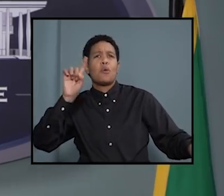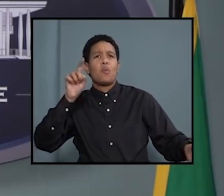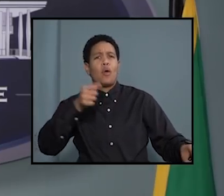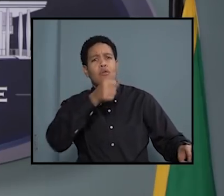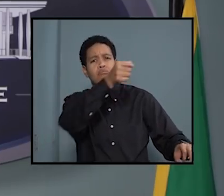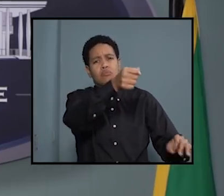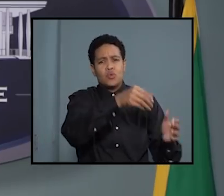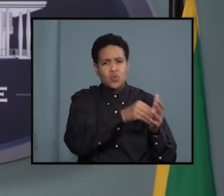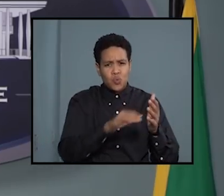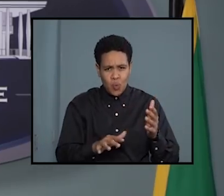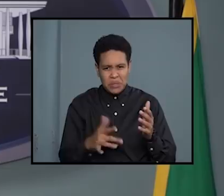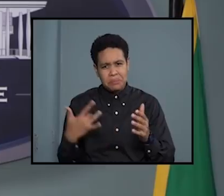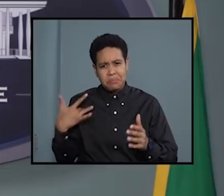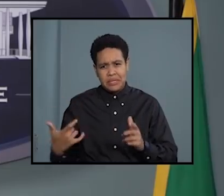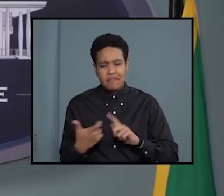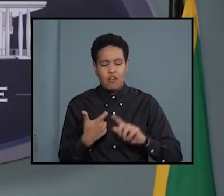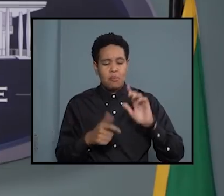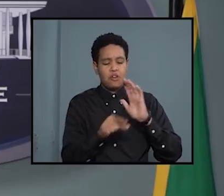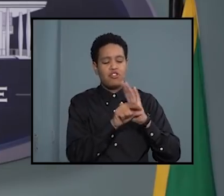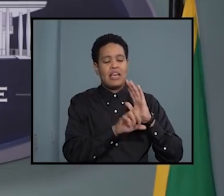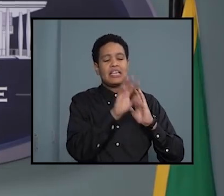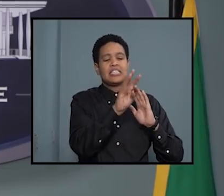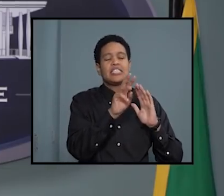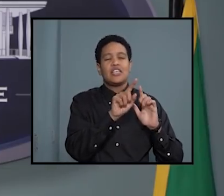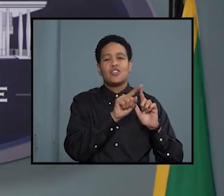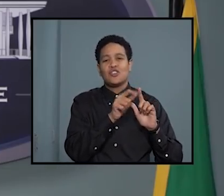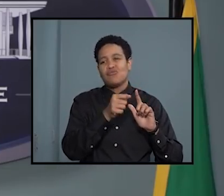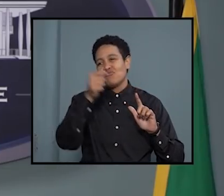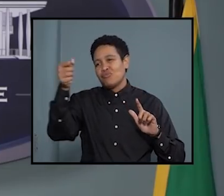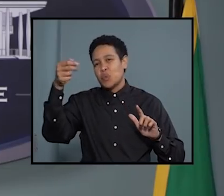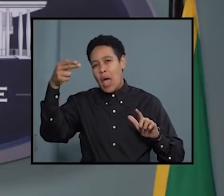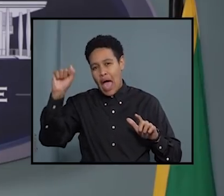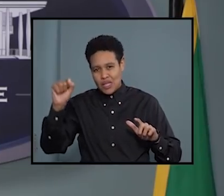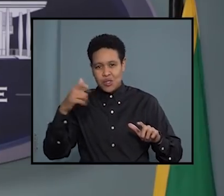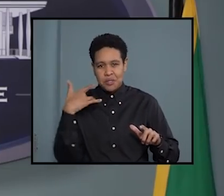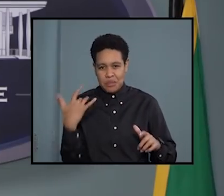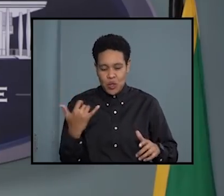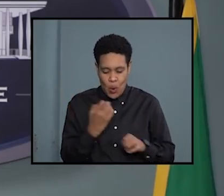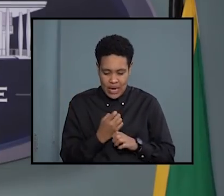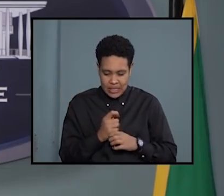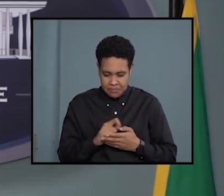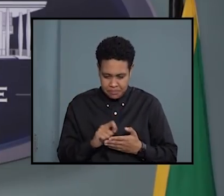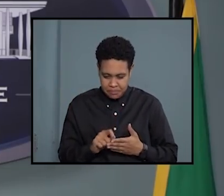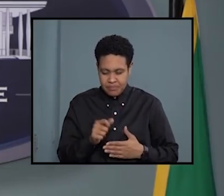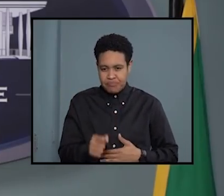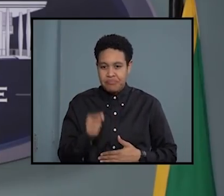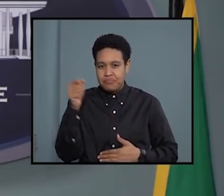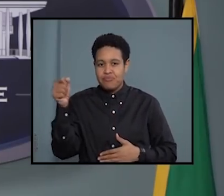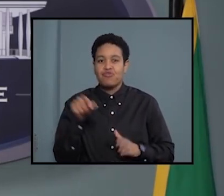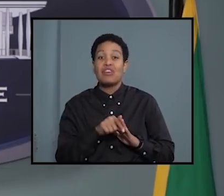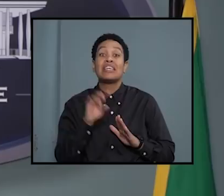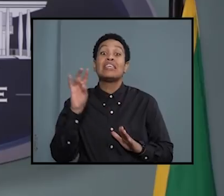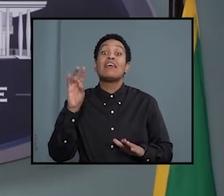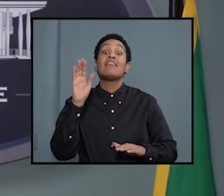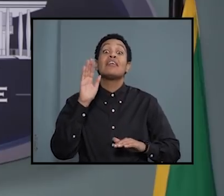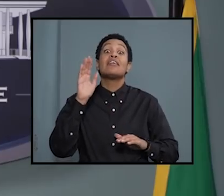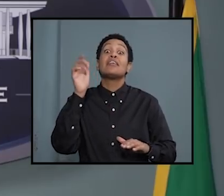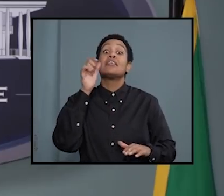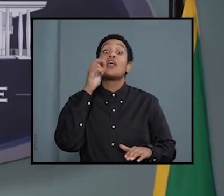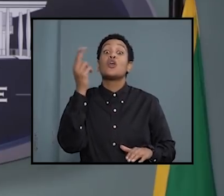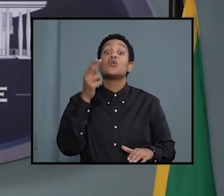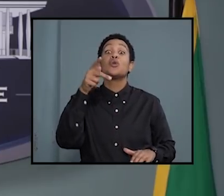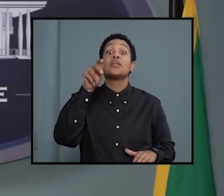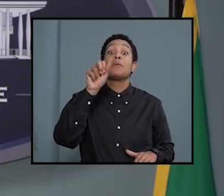students from grade 6 into high school, grade 7, we will use, instead of the PEP in